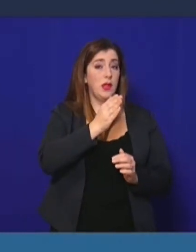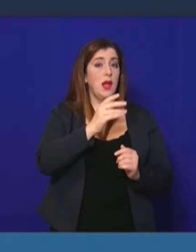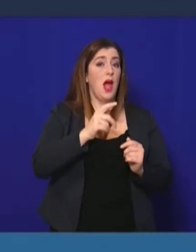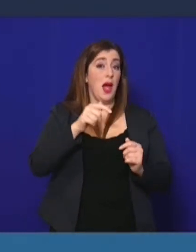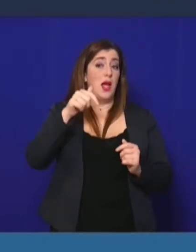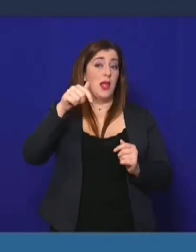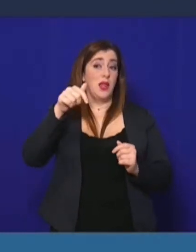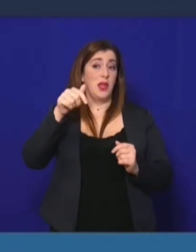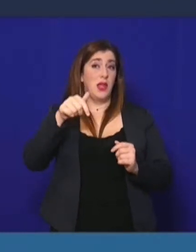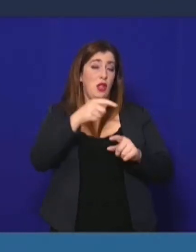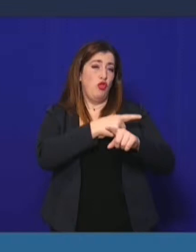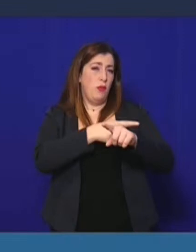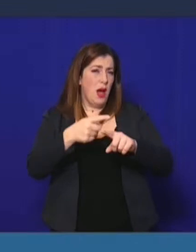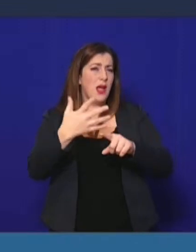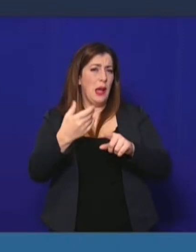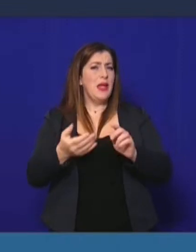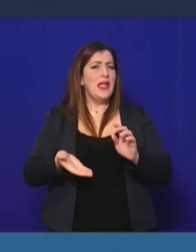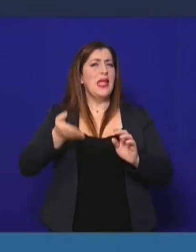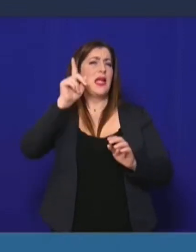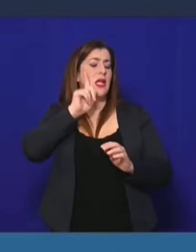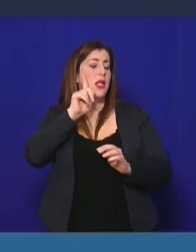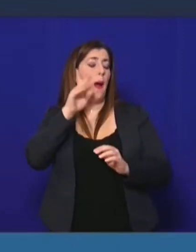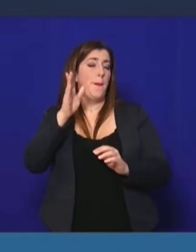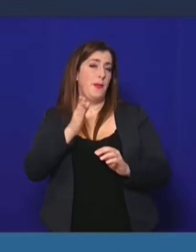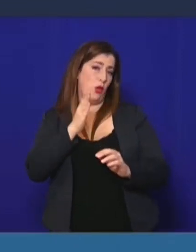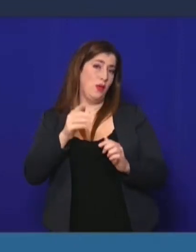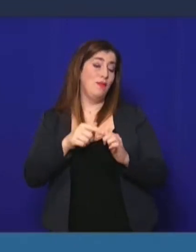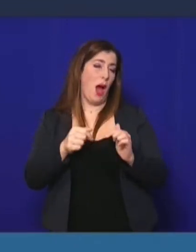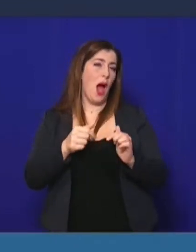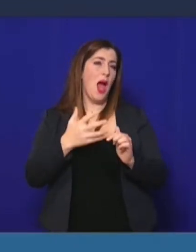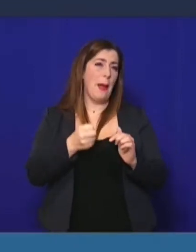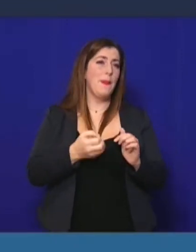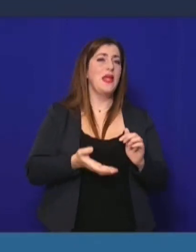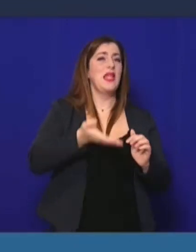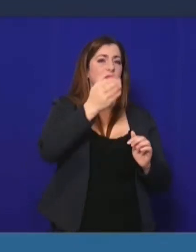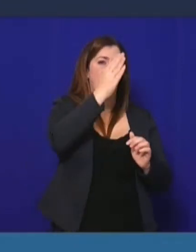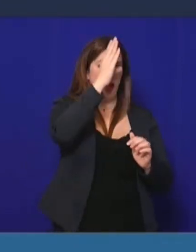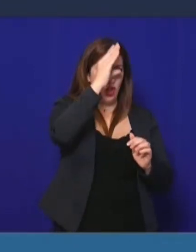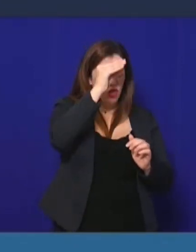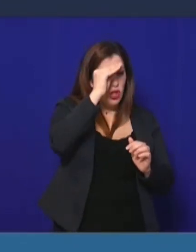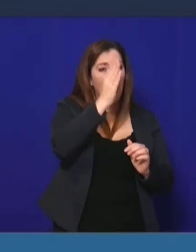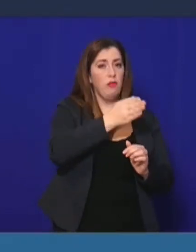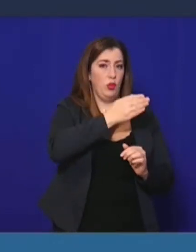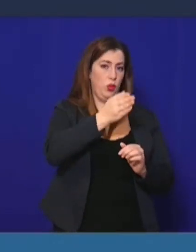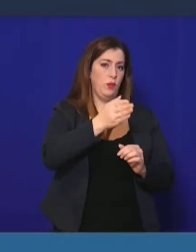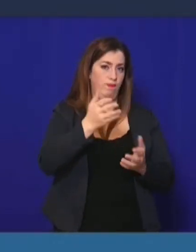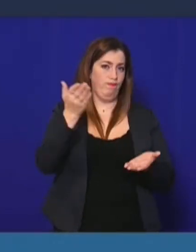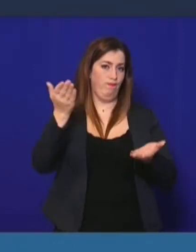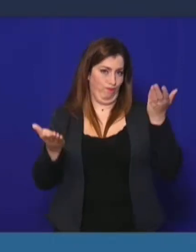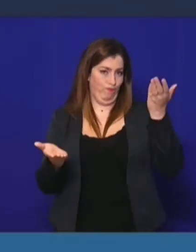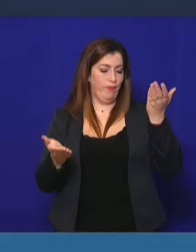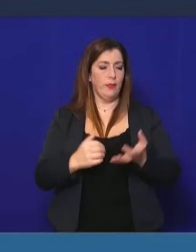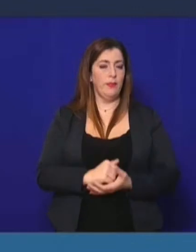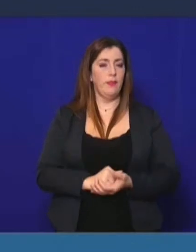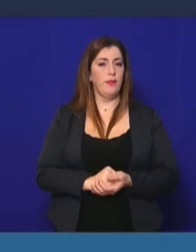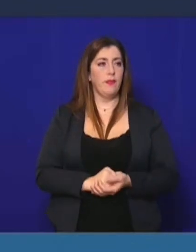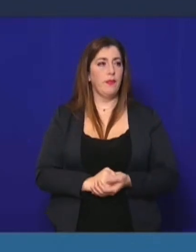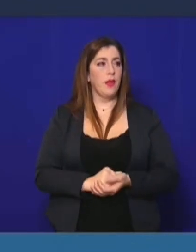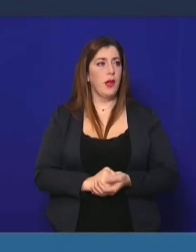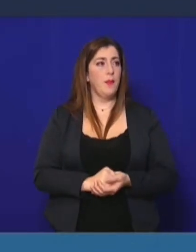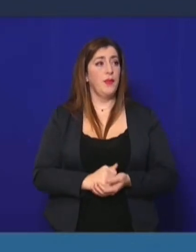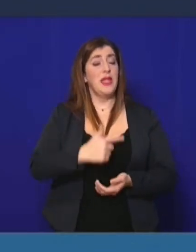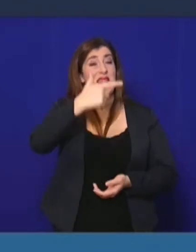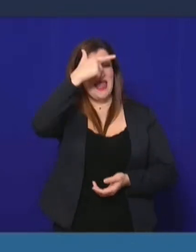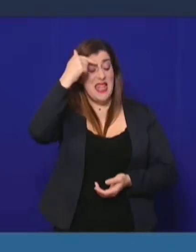mietu dal-aħħar ġimgħa, però predominanti jibqa' dejjem iktar imwiet fl-irġiel. Testing tagħna